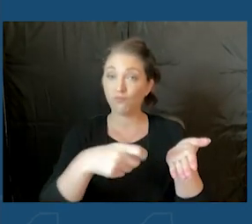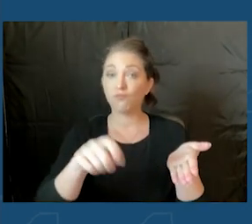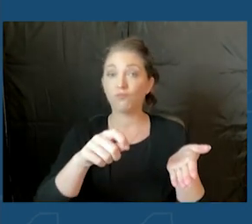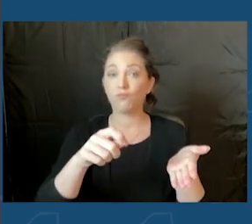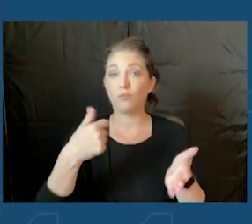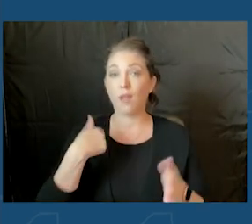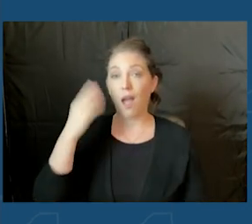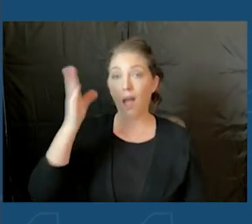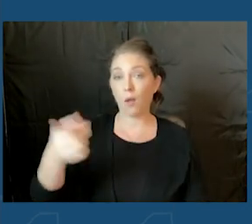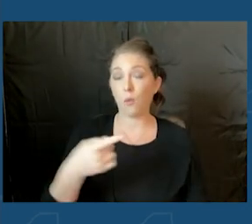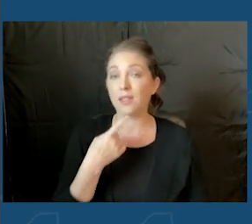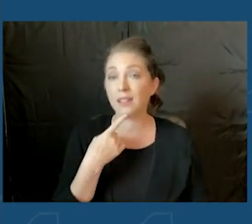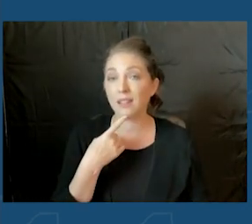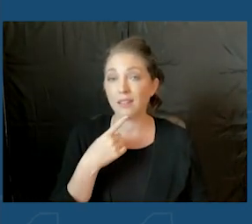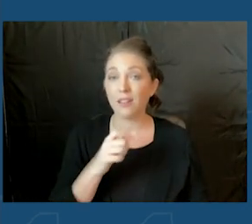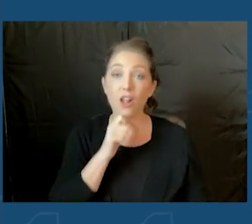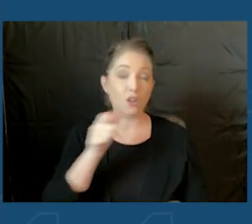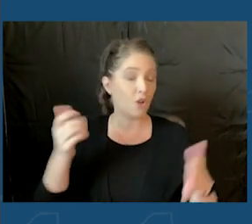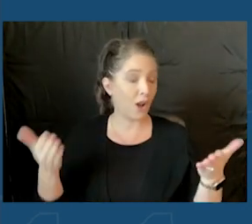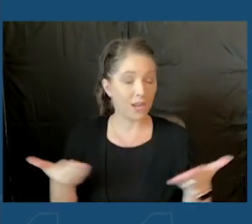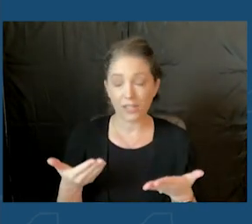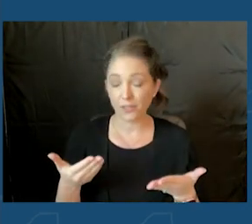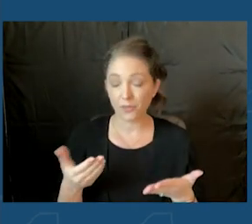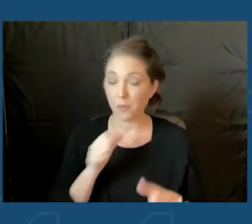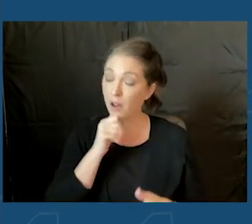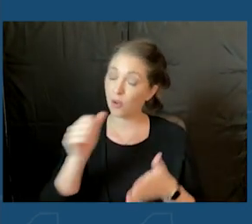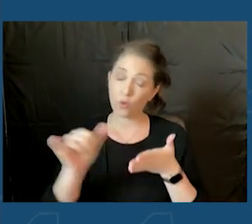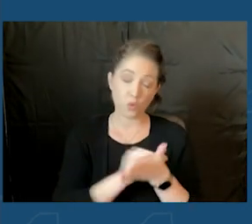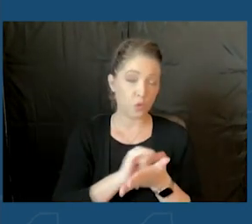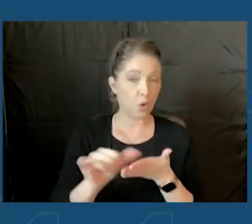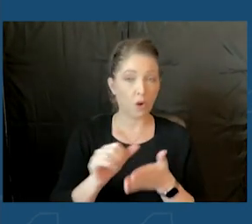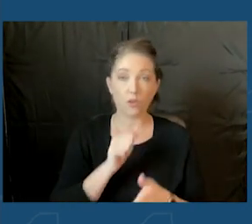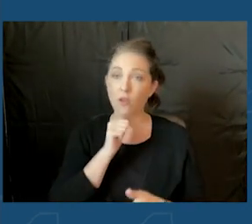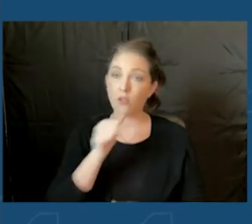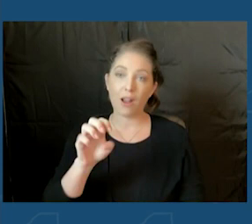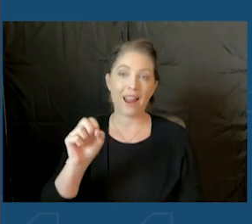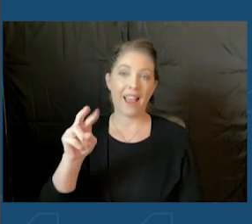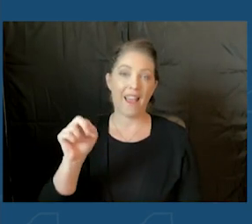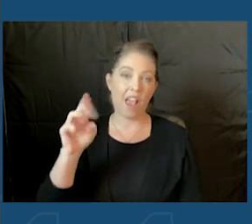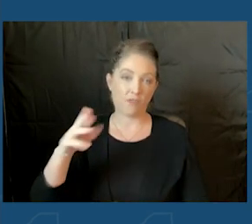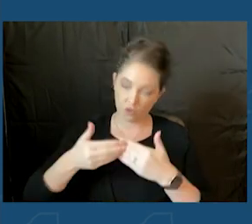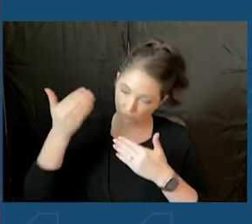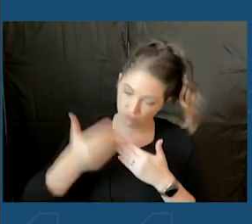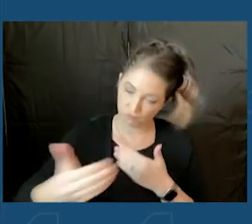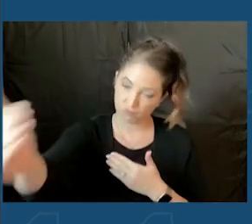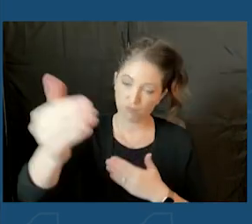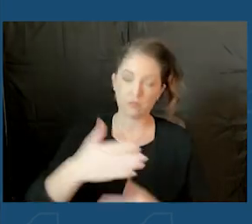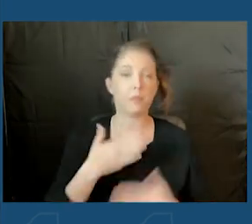say, not here, not in New York, not ever. Thank you.